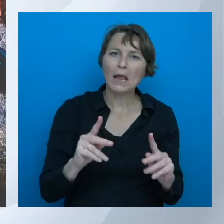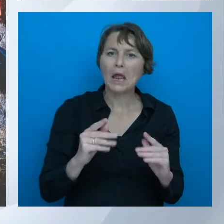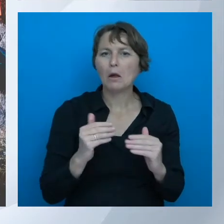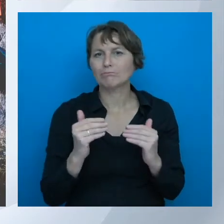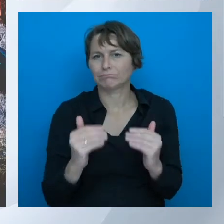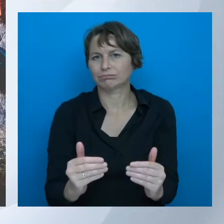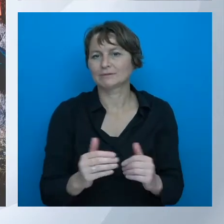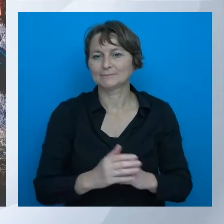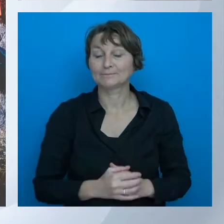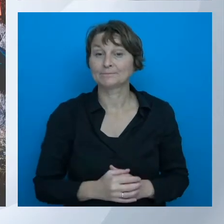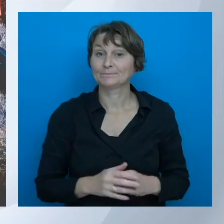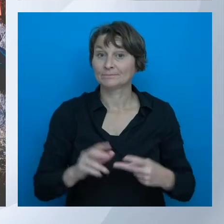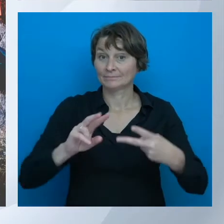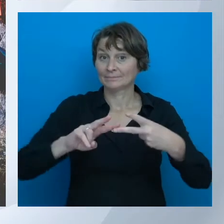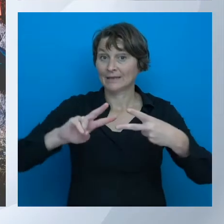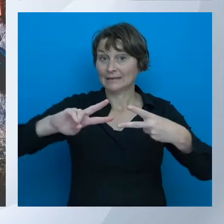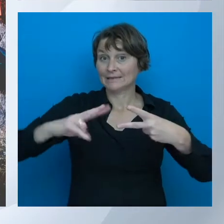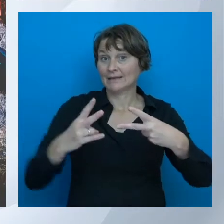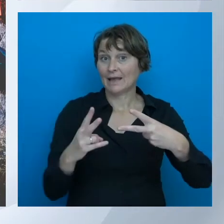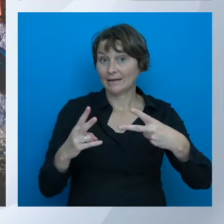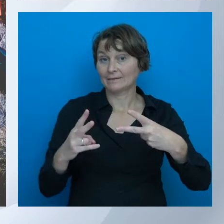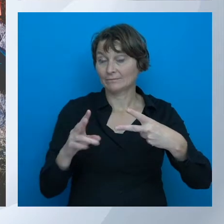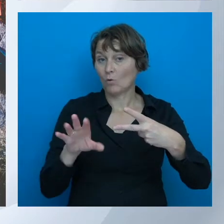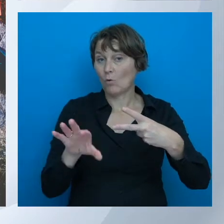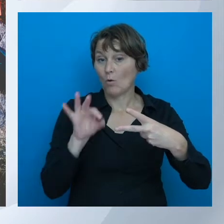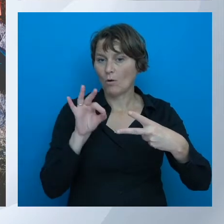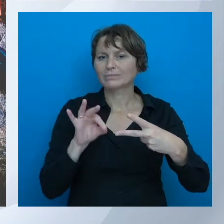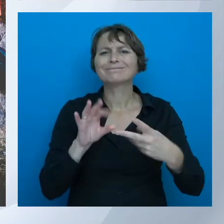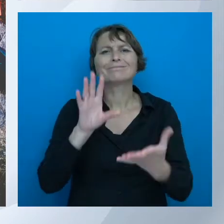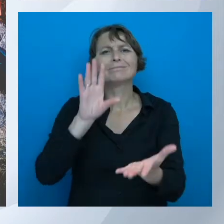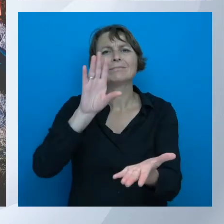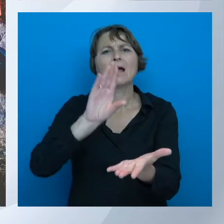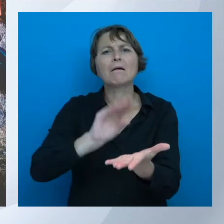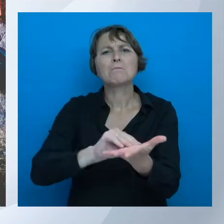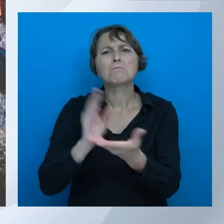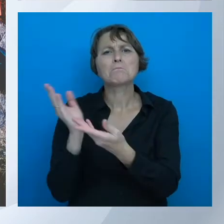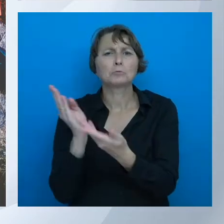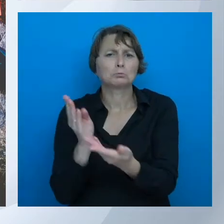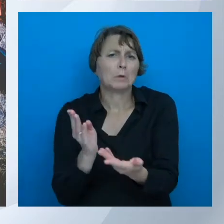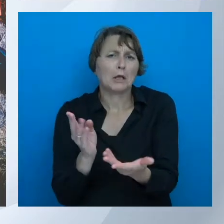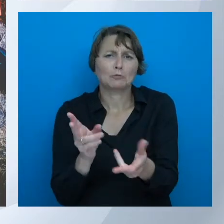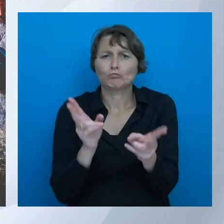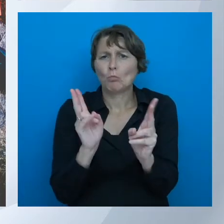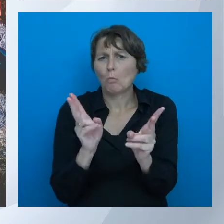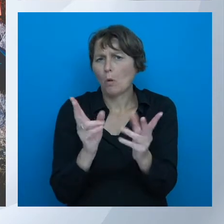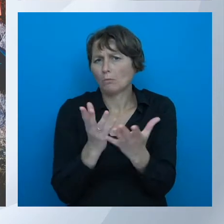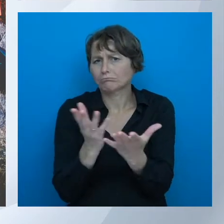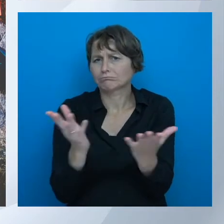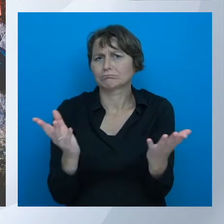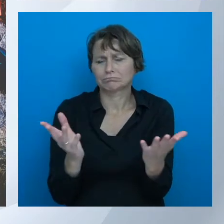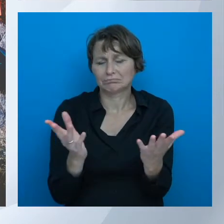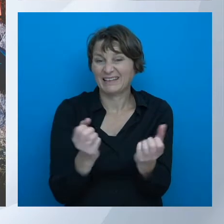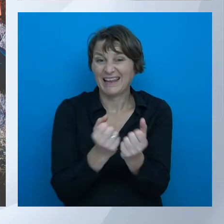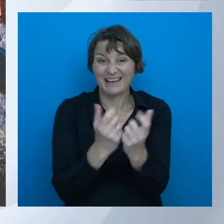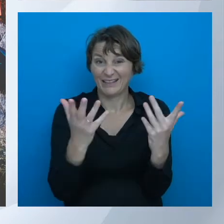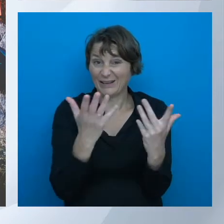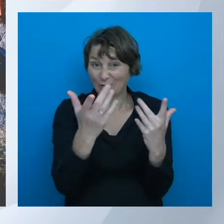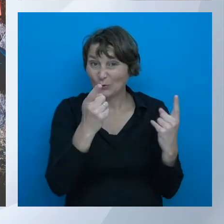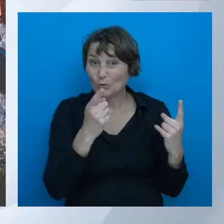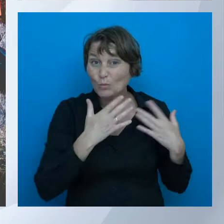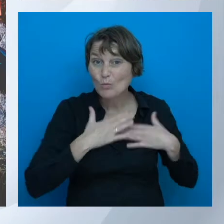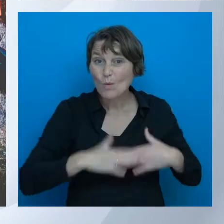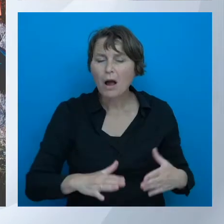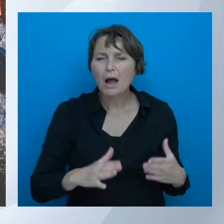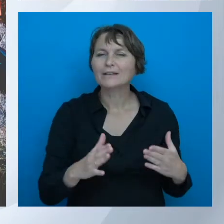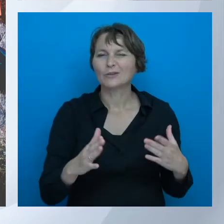app service itself, is basically a normal app service where you can do anything you like. So you would have way more control